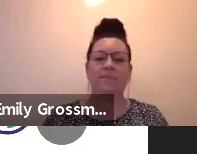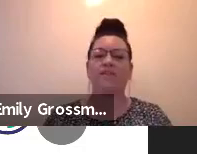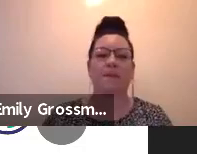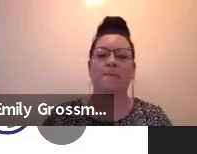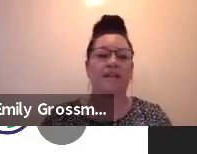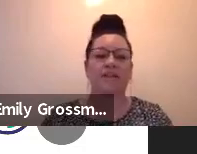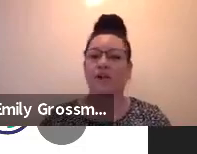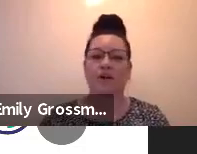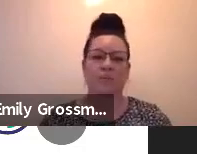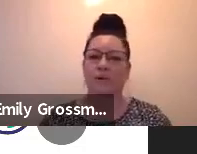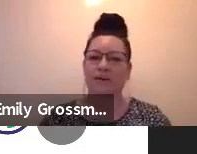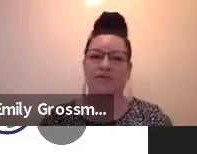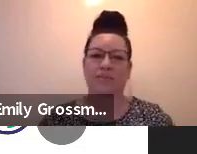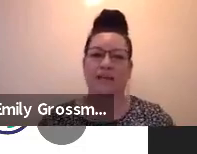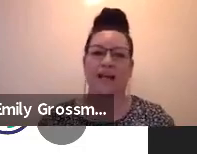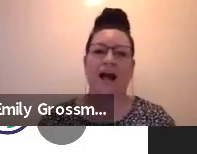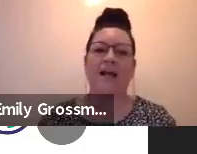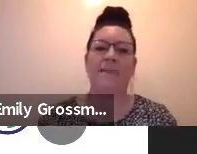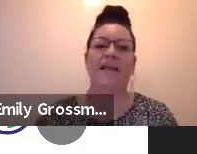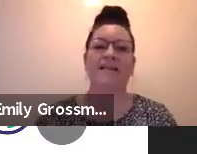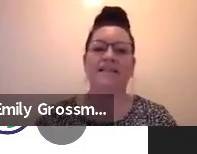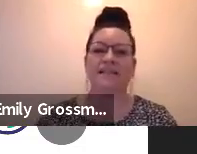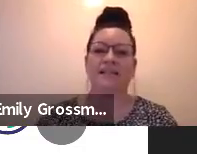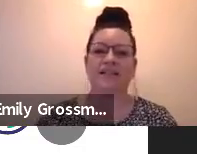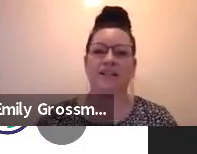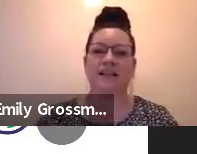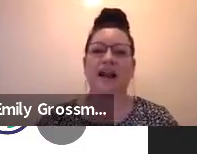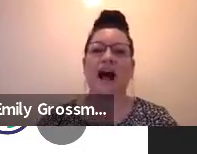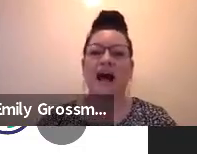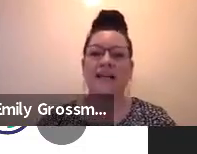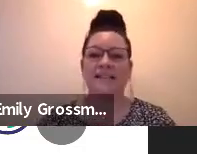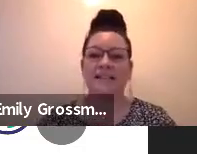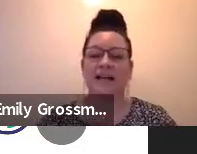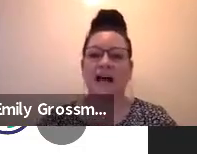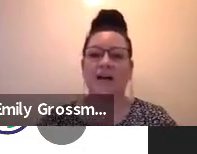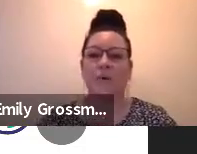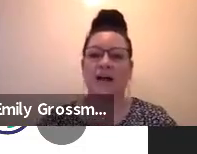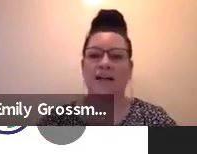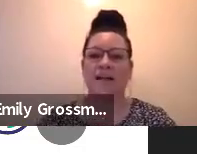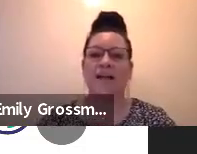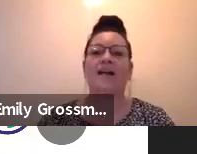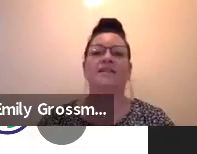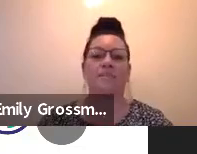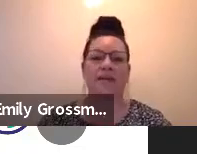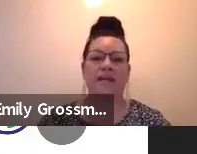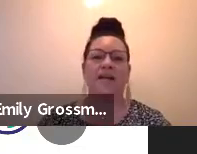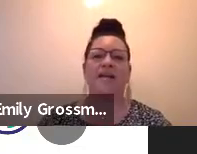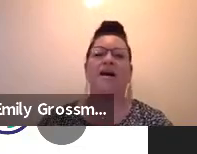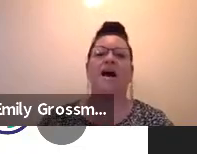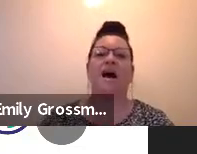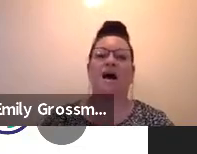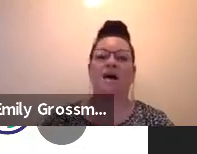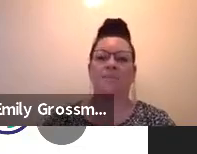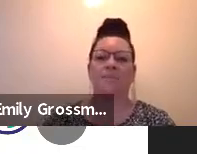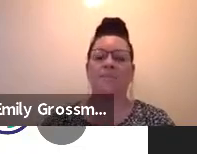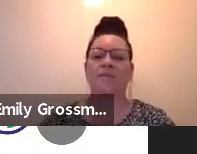was pretty much a big turning point for me. I made a decision that I did not want to be